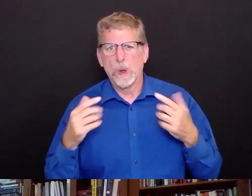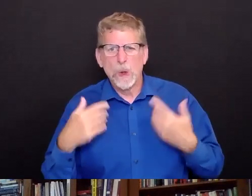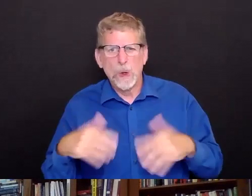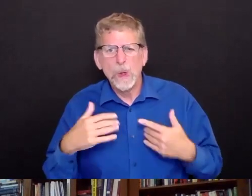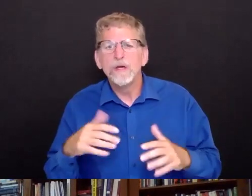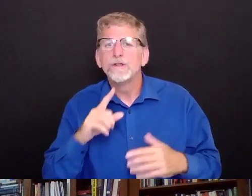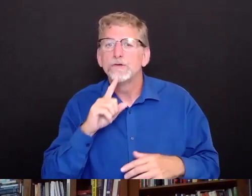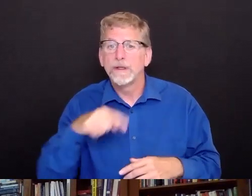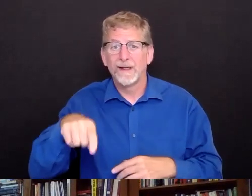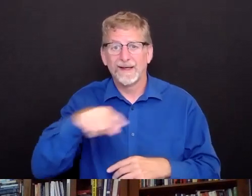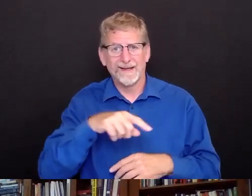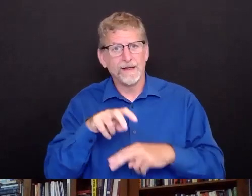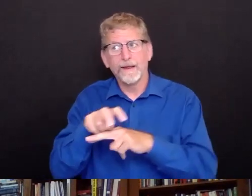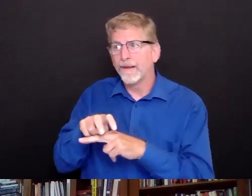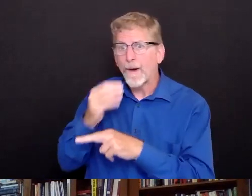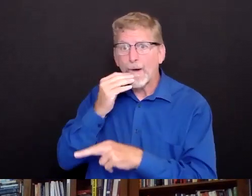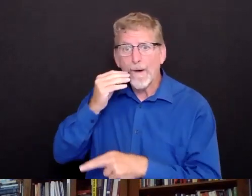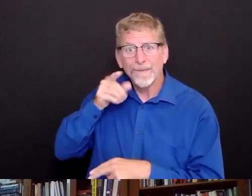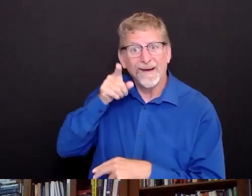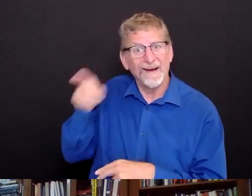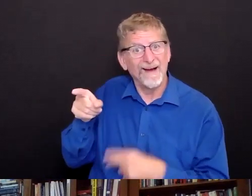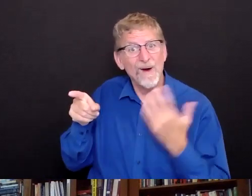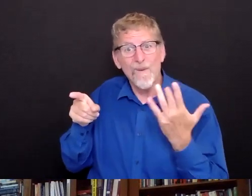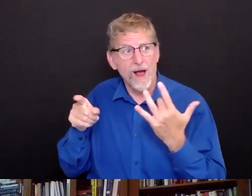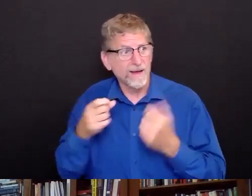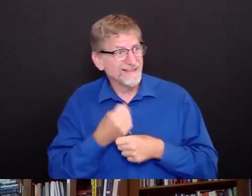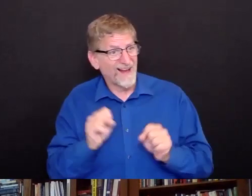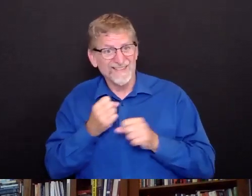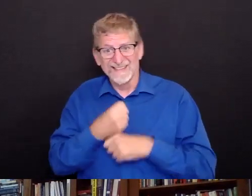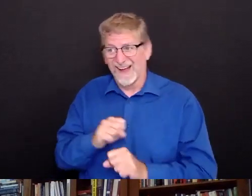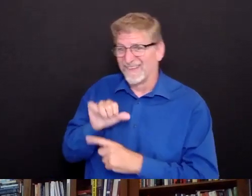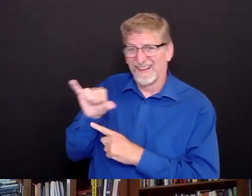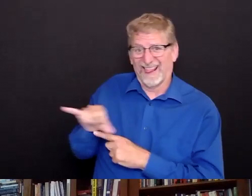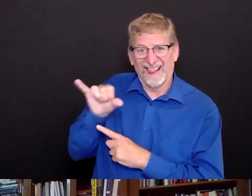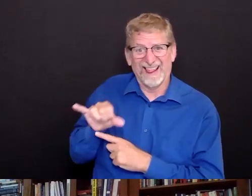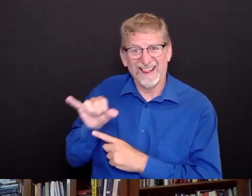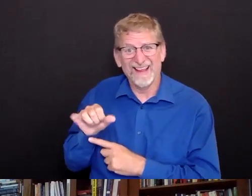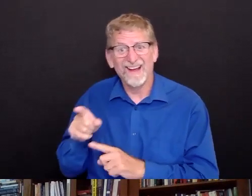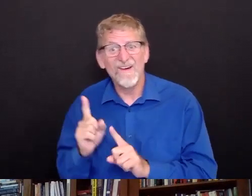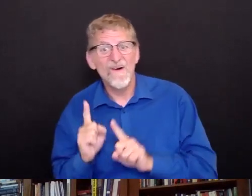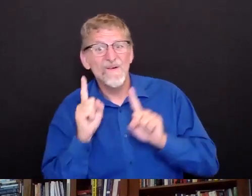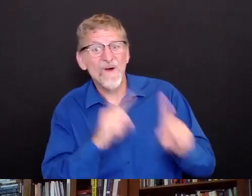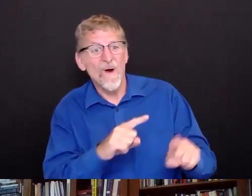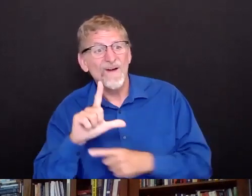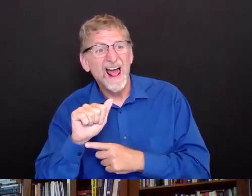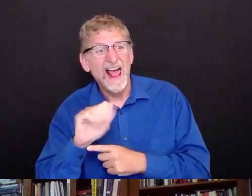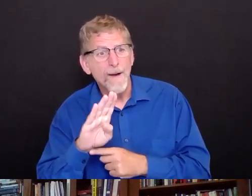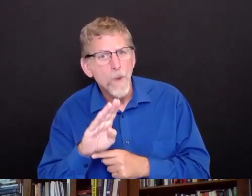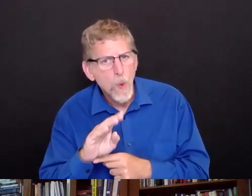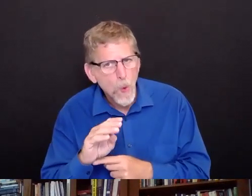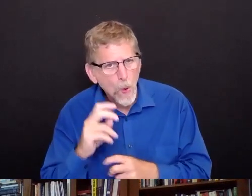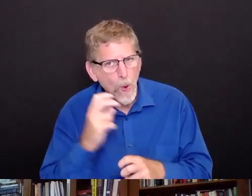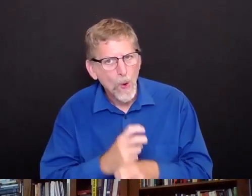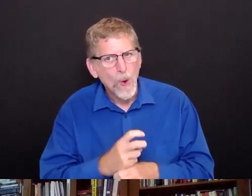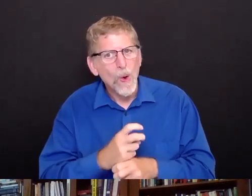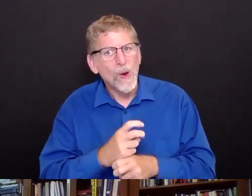to be, or maybe coming to the lab, but in a circumstance that's a little unusual, like in my lab right now, where people are working in shifts so that we don't